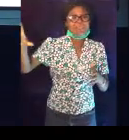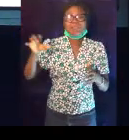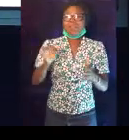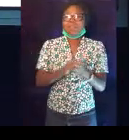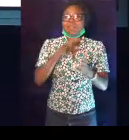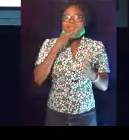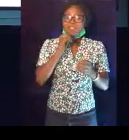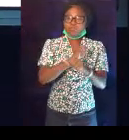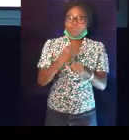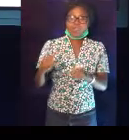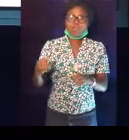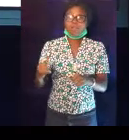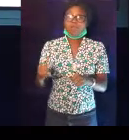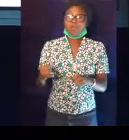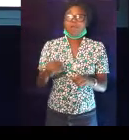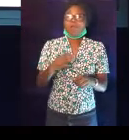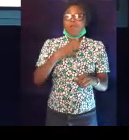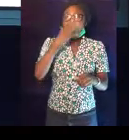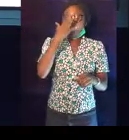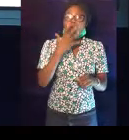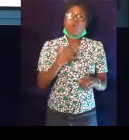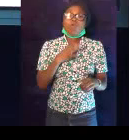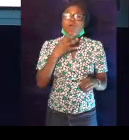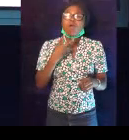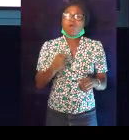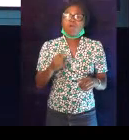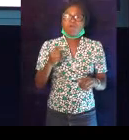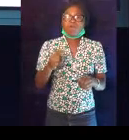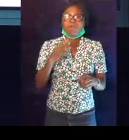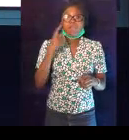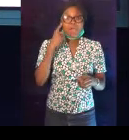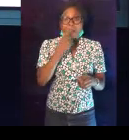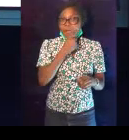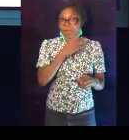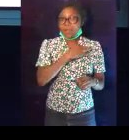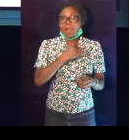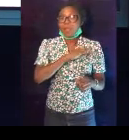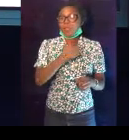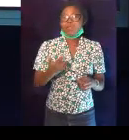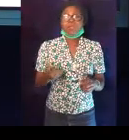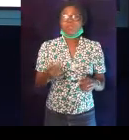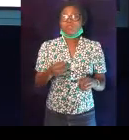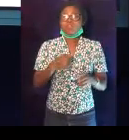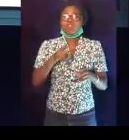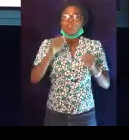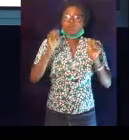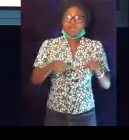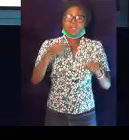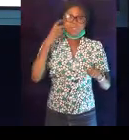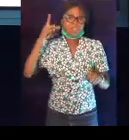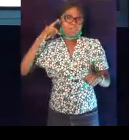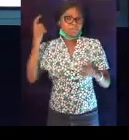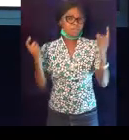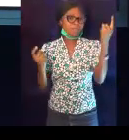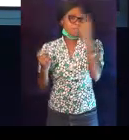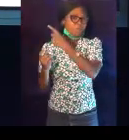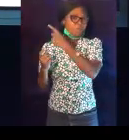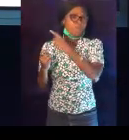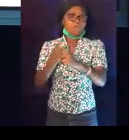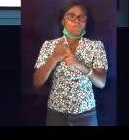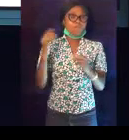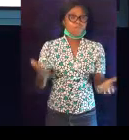controlled? Color of the eye, texture of the hair, and so on. That's heredity. Another, you can see from this picture